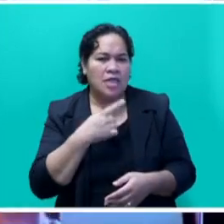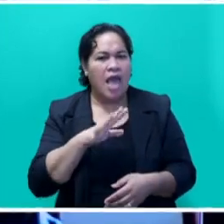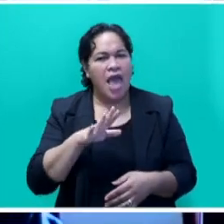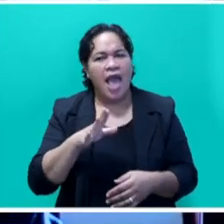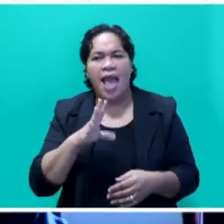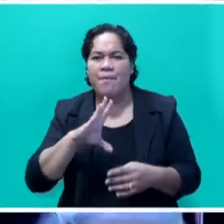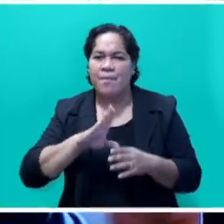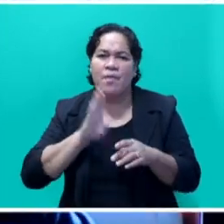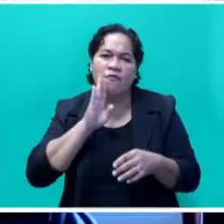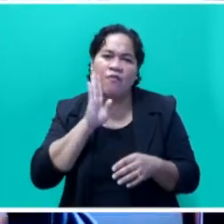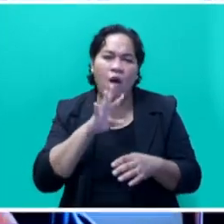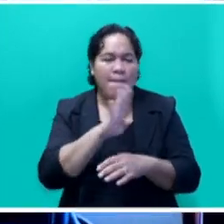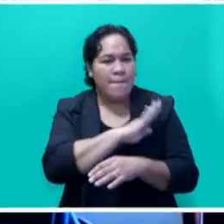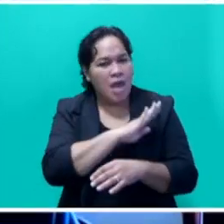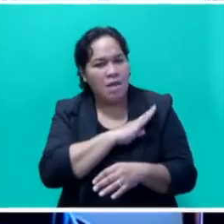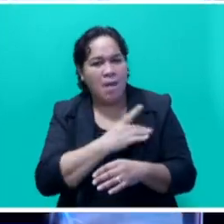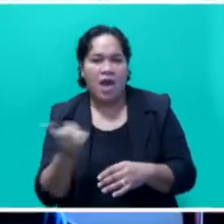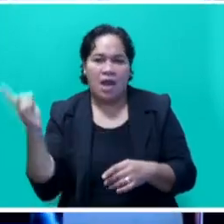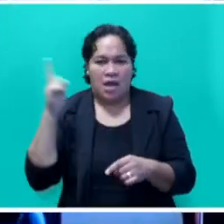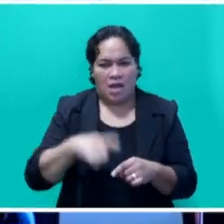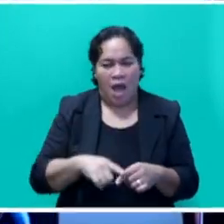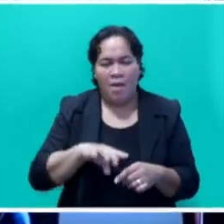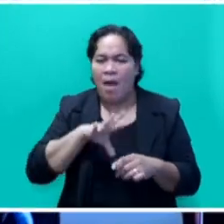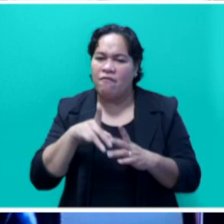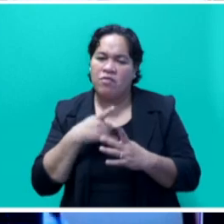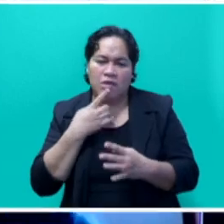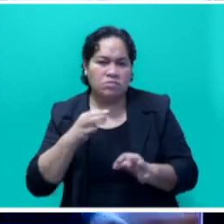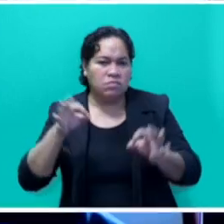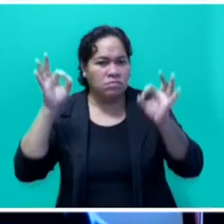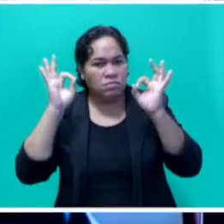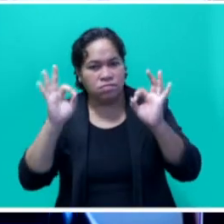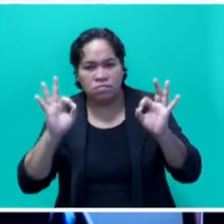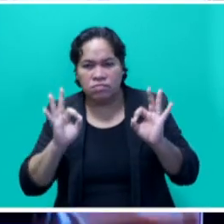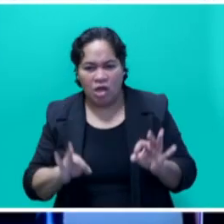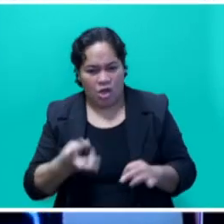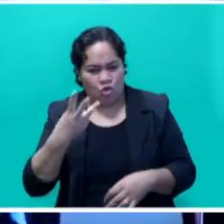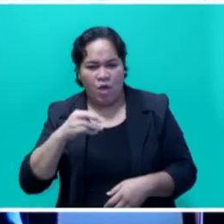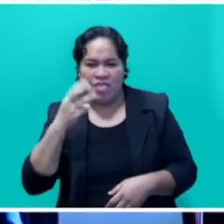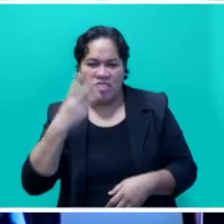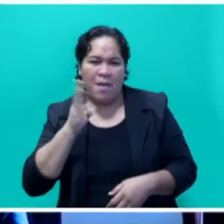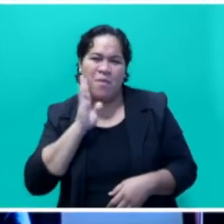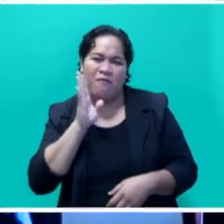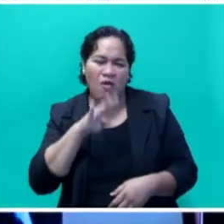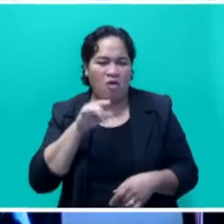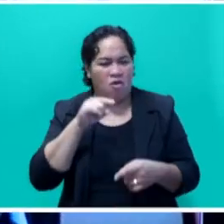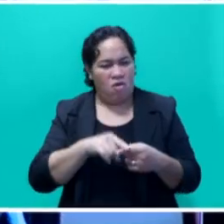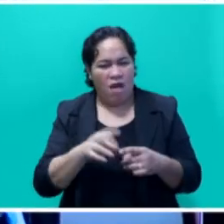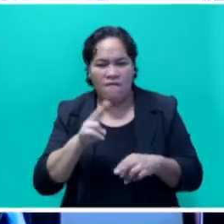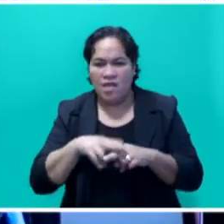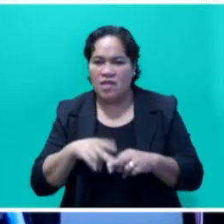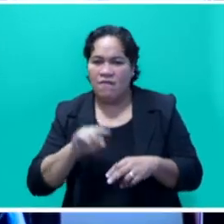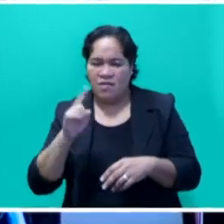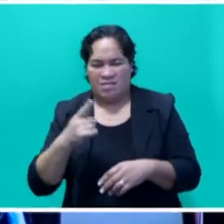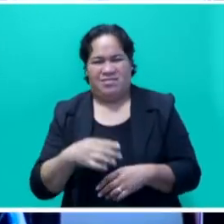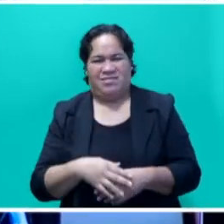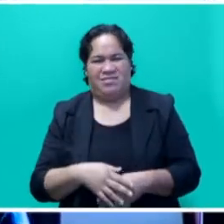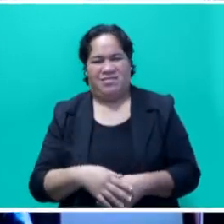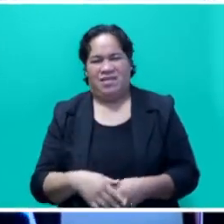before the Beni Marama came along, the 2013 Constitution, before Fiji First came along. What a lot of